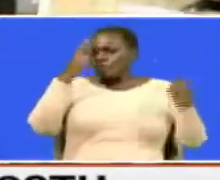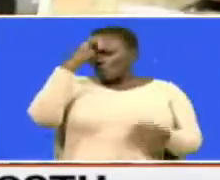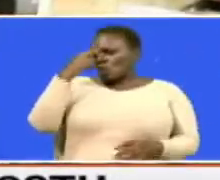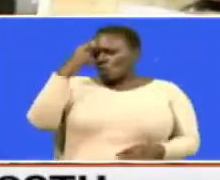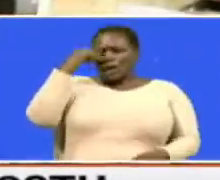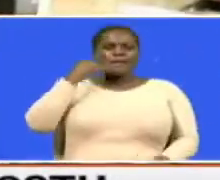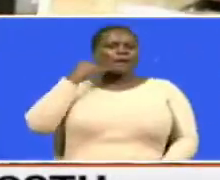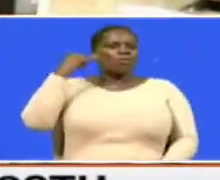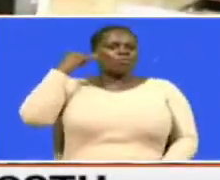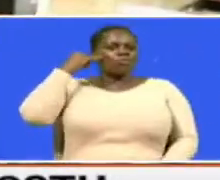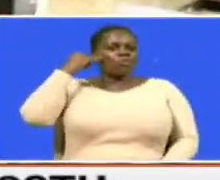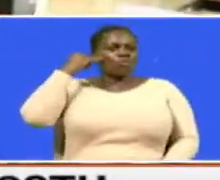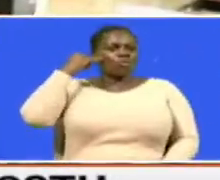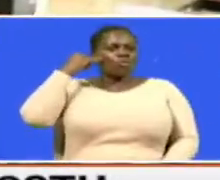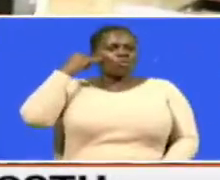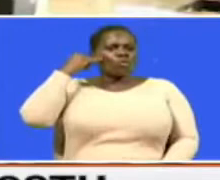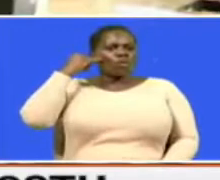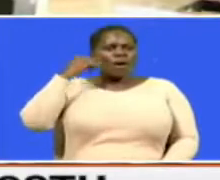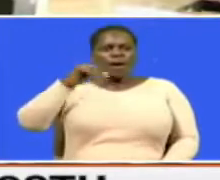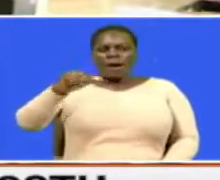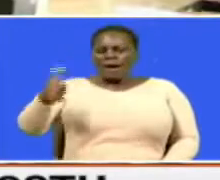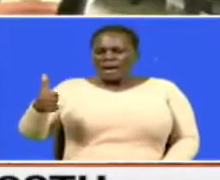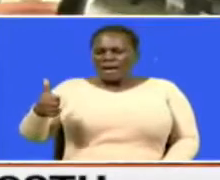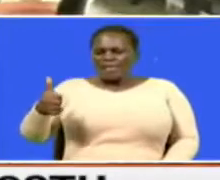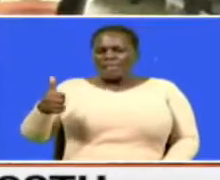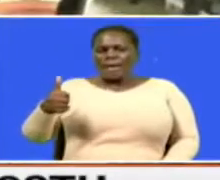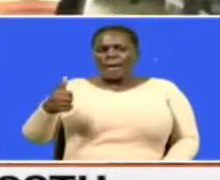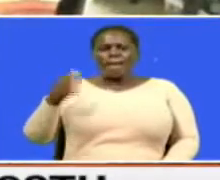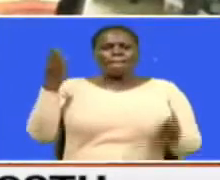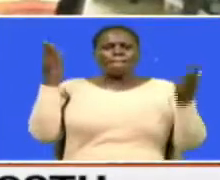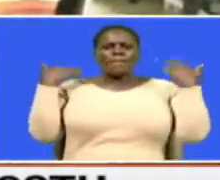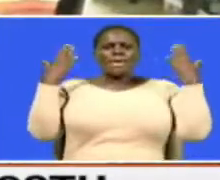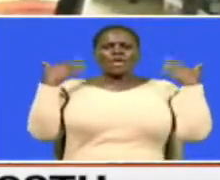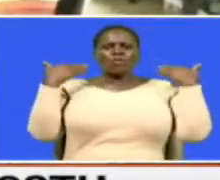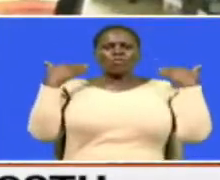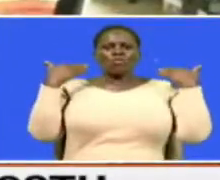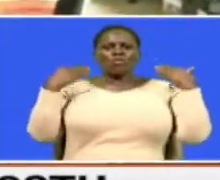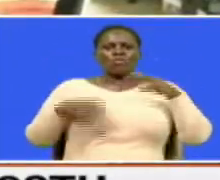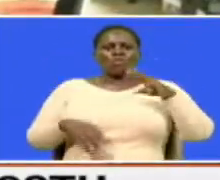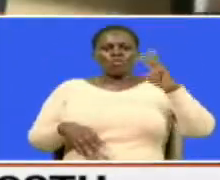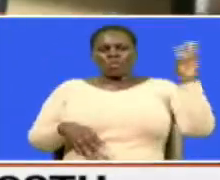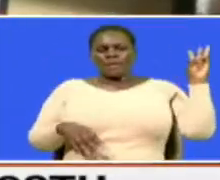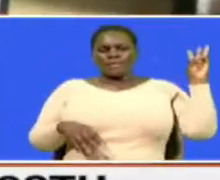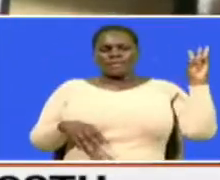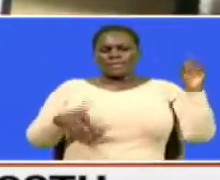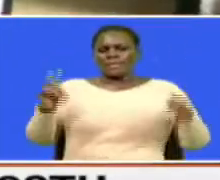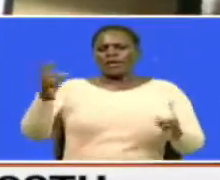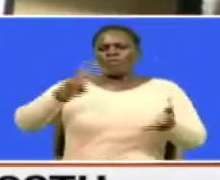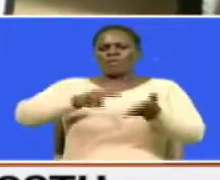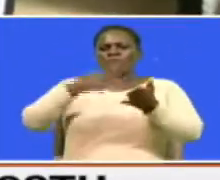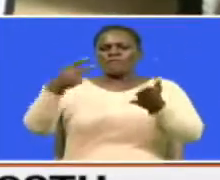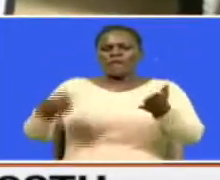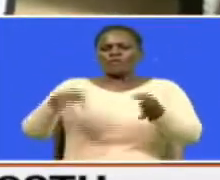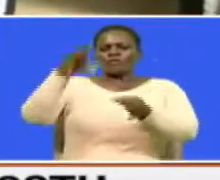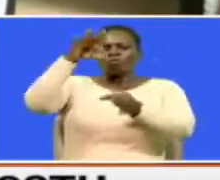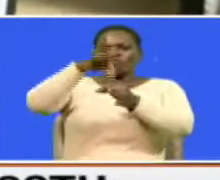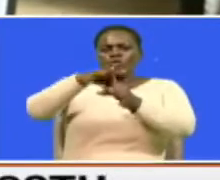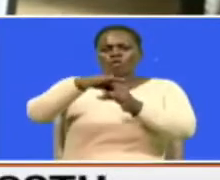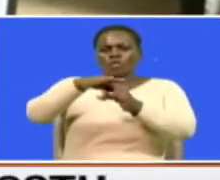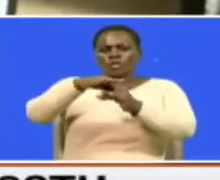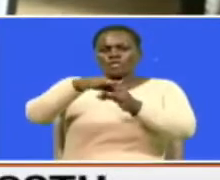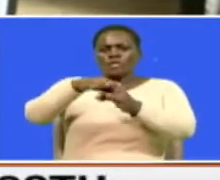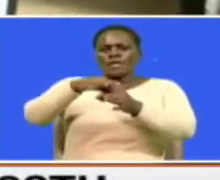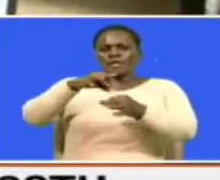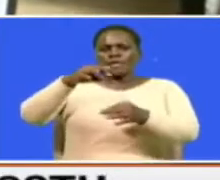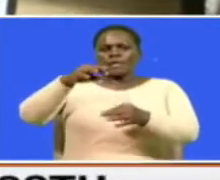Rongai in Nakuru County, and those of Nyaki West in Meru County and Kwanjenga of Nairobi, who failed to cast votes of their